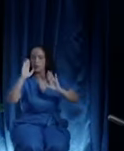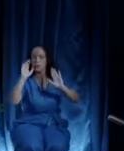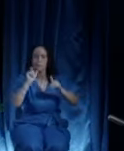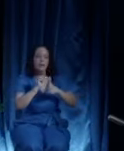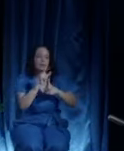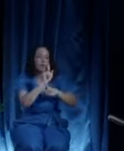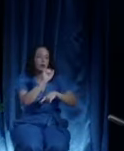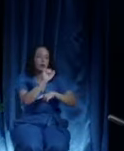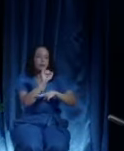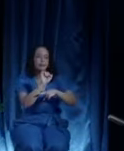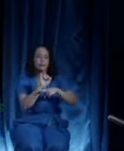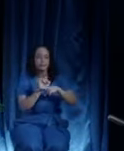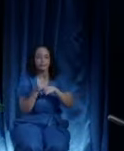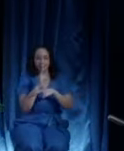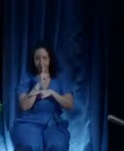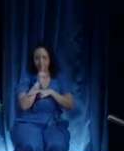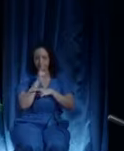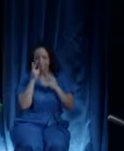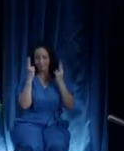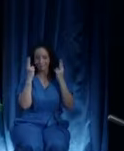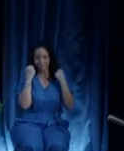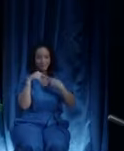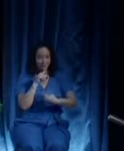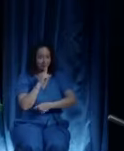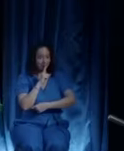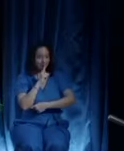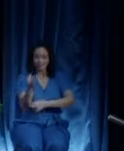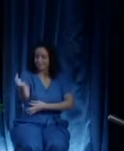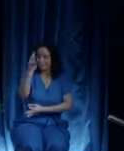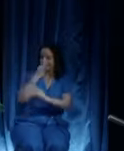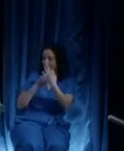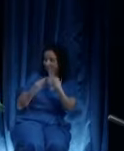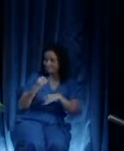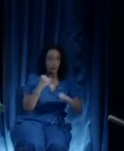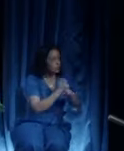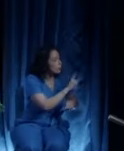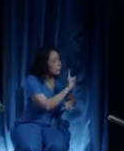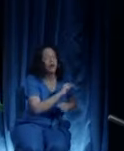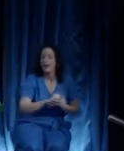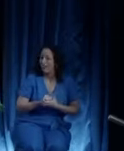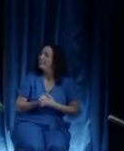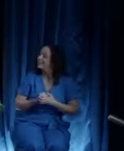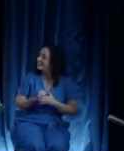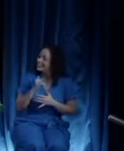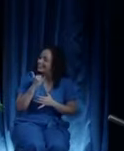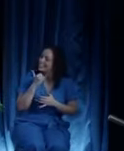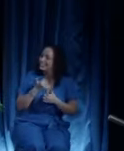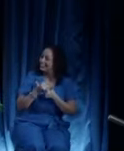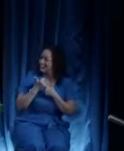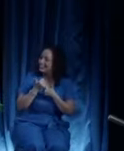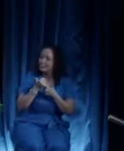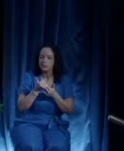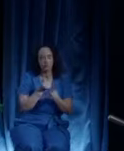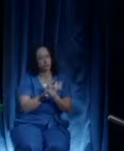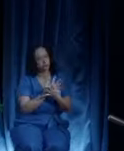kind of keep your head down. When people ask you what you're doing, just go along with it. And there are some people who survived